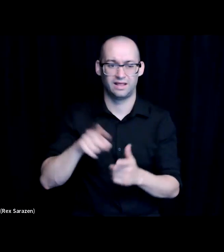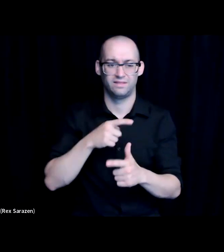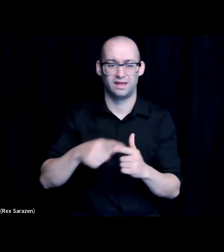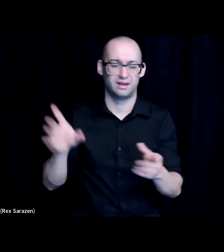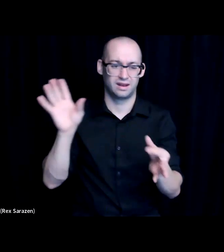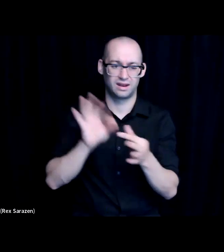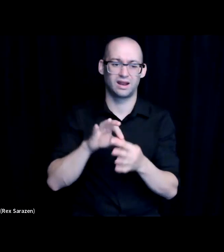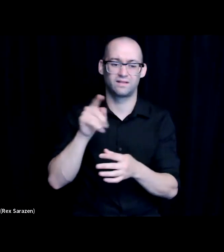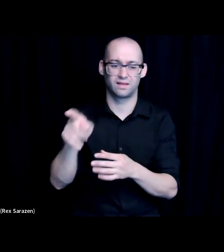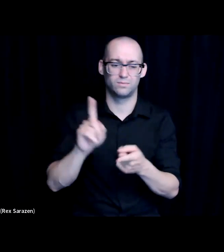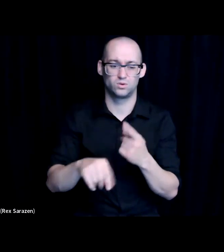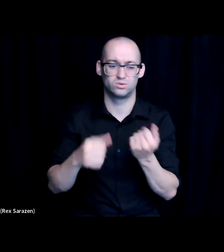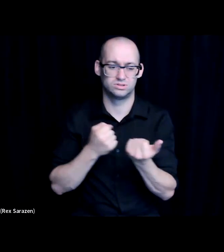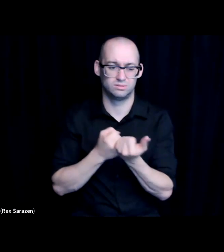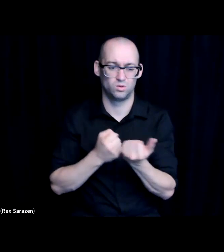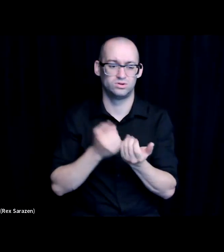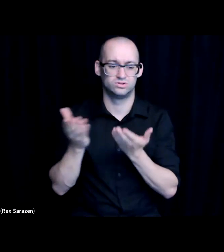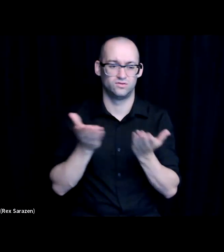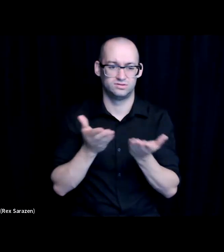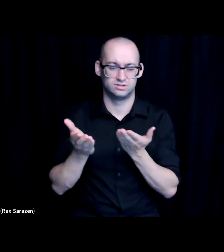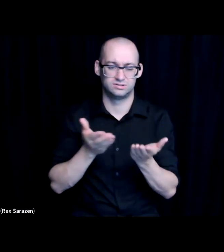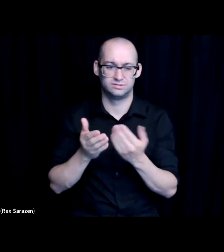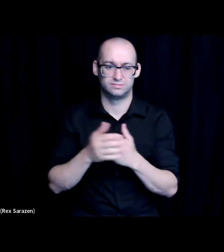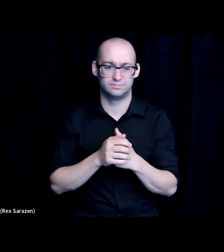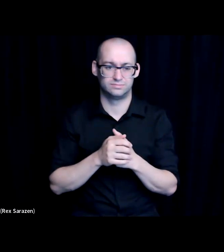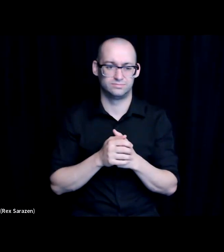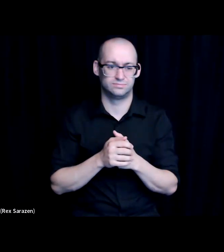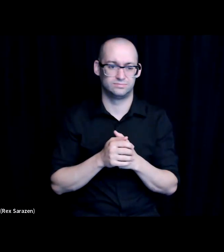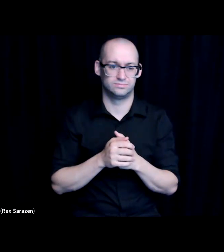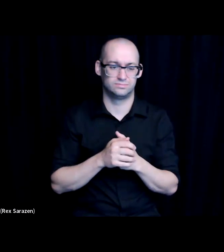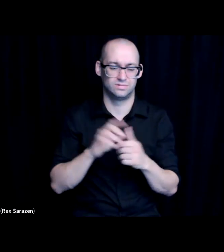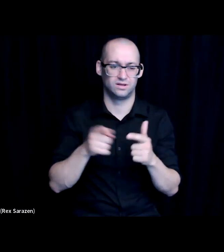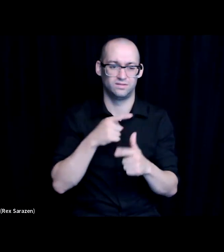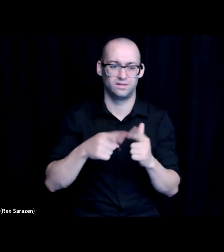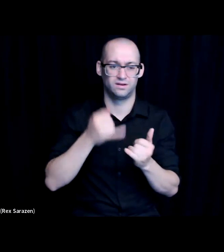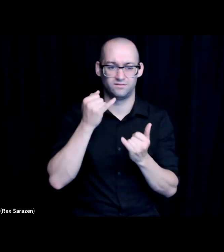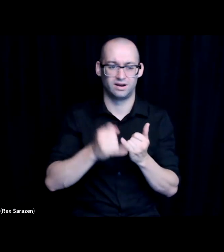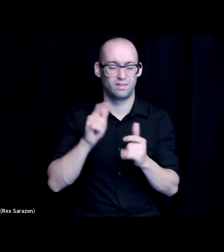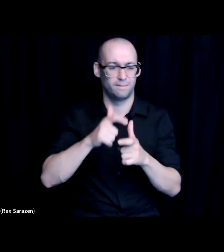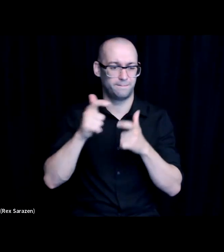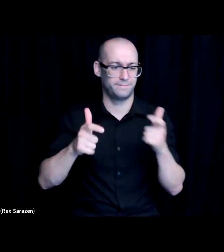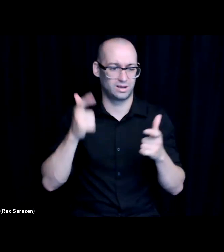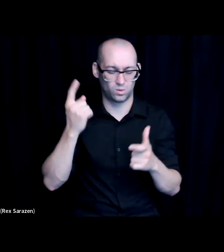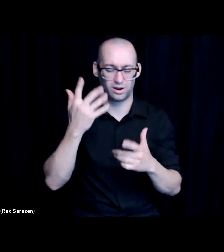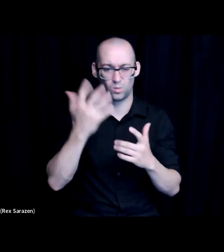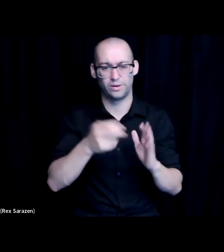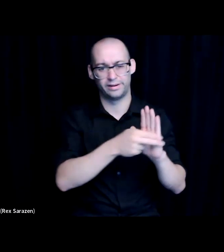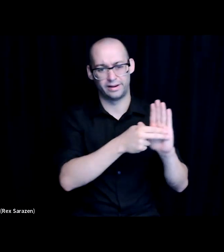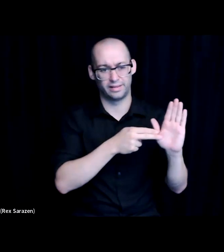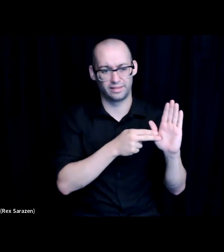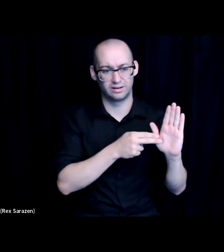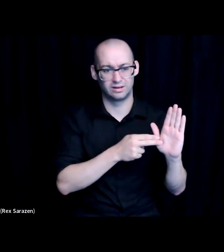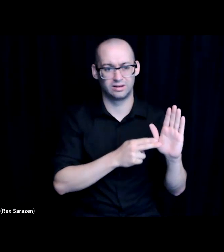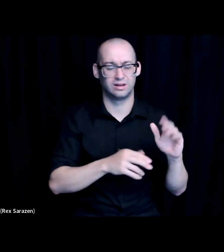them to support and services that might be available to them. And then the final, and this is a big one, and I kind of want to underscore that,